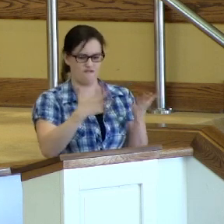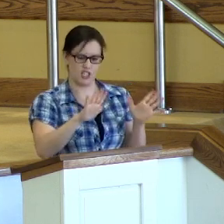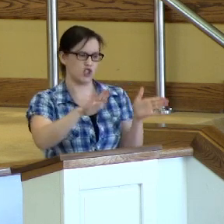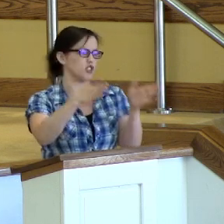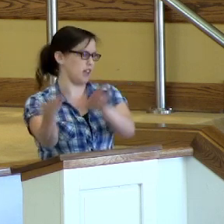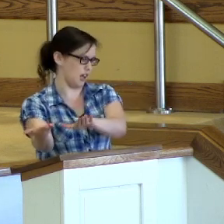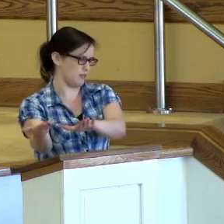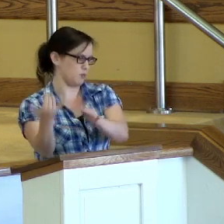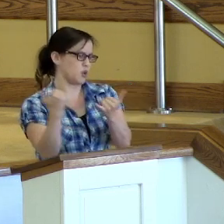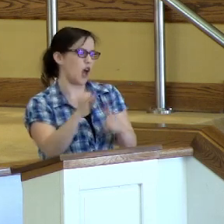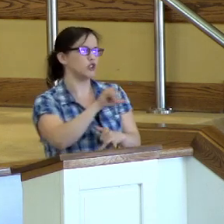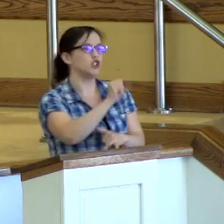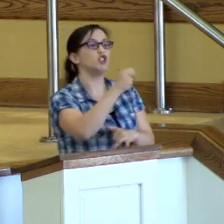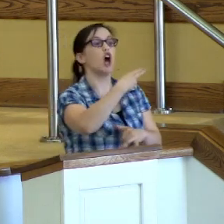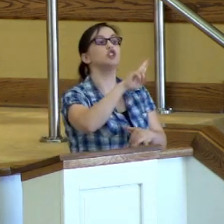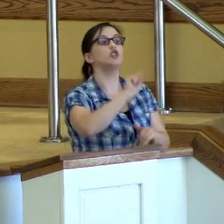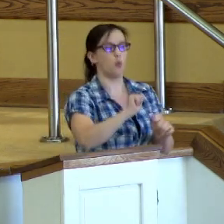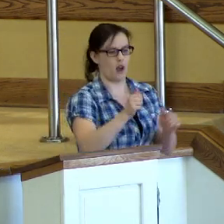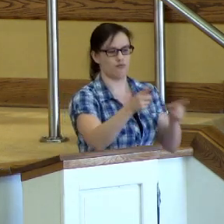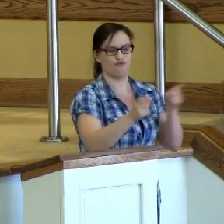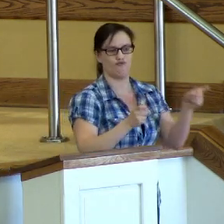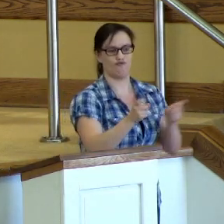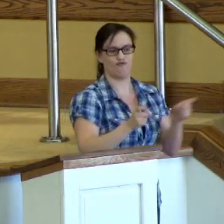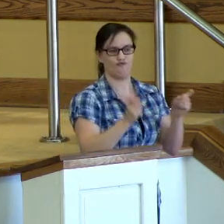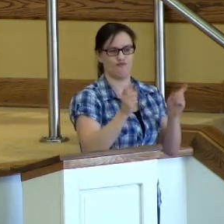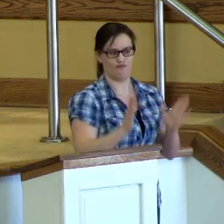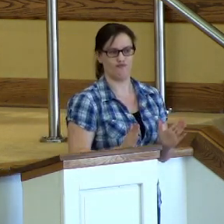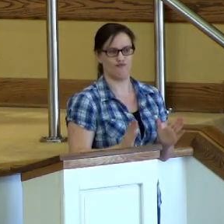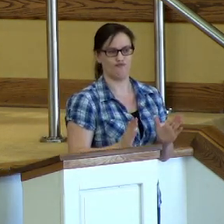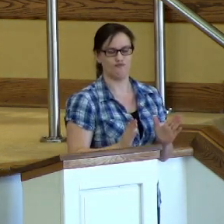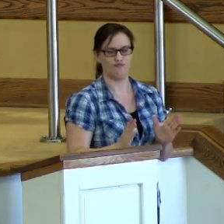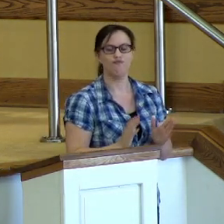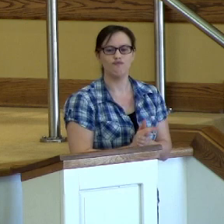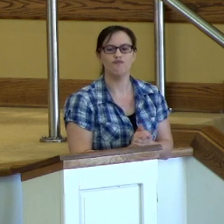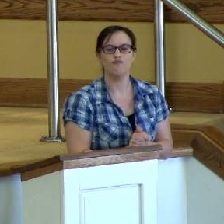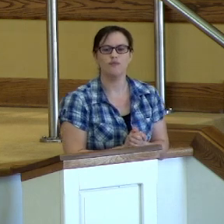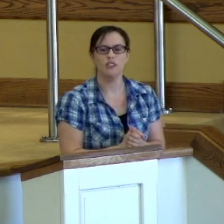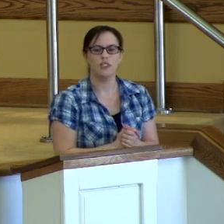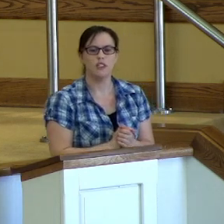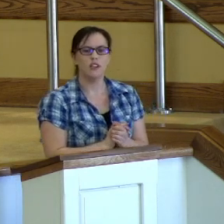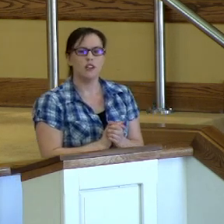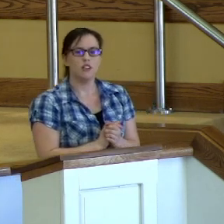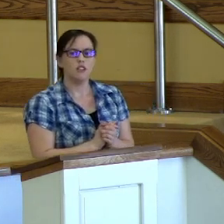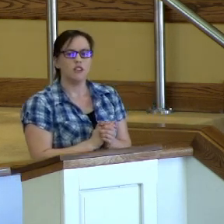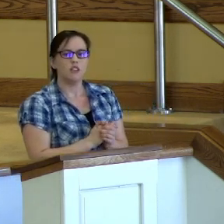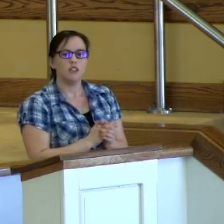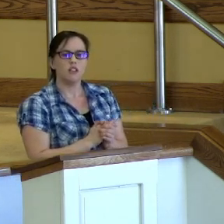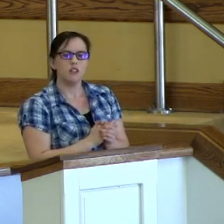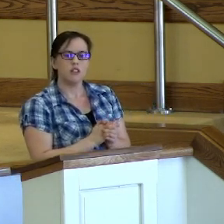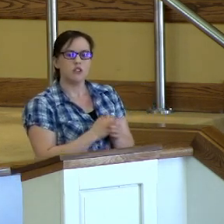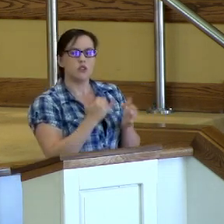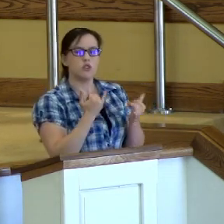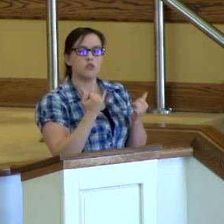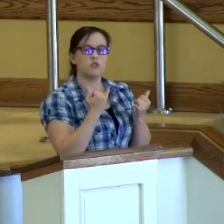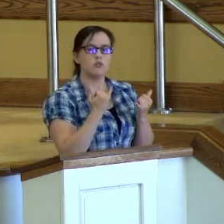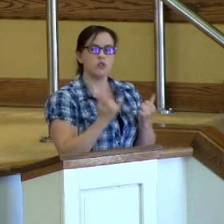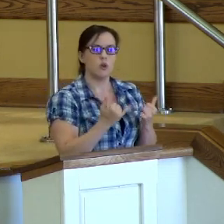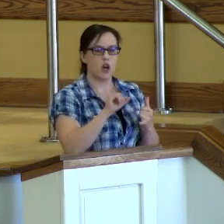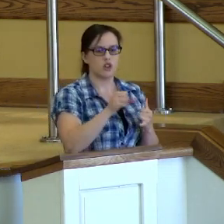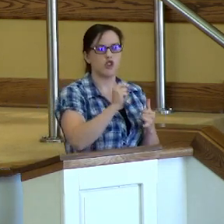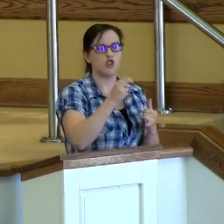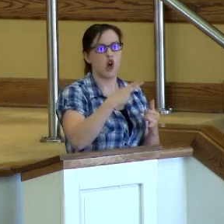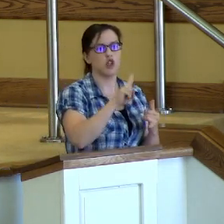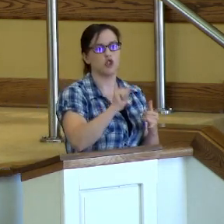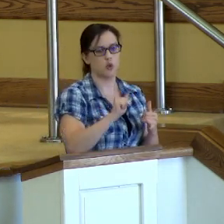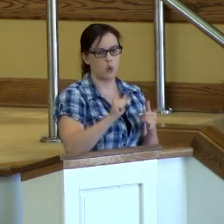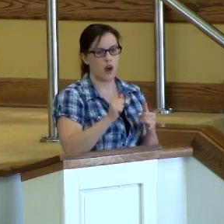13:22, we see what happens to the great Balaam. Great Balaam. As Joshua and them are conquering the land to